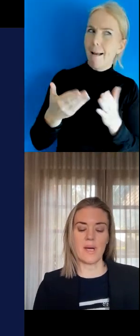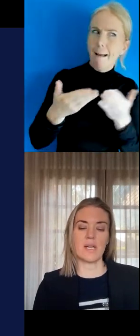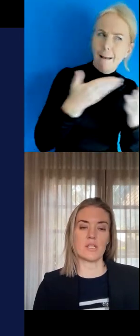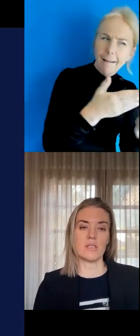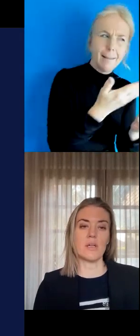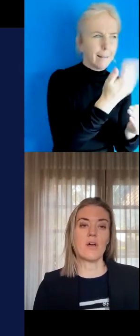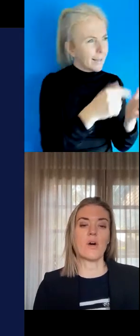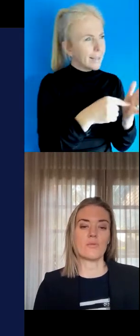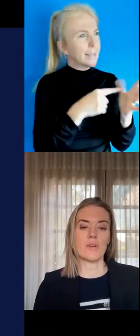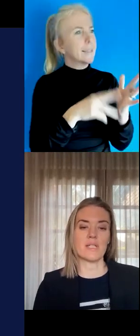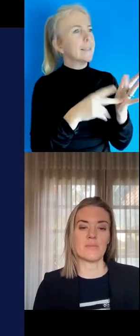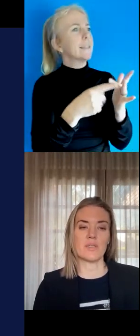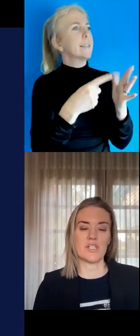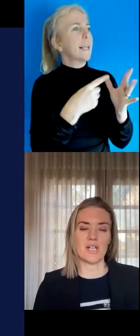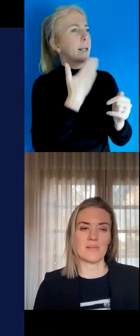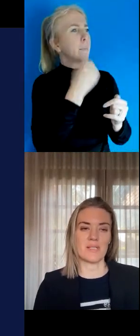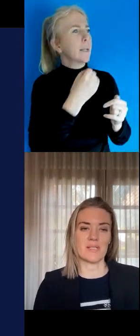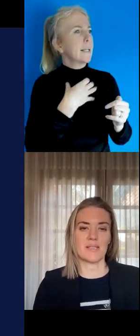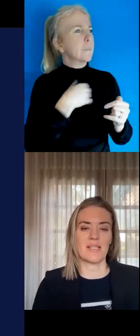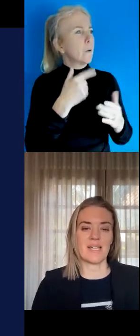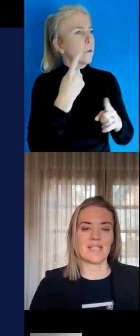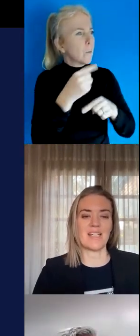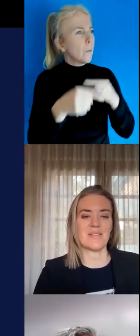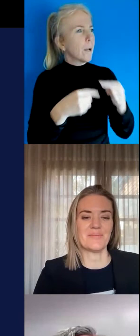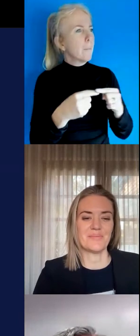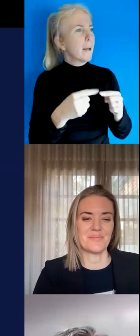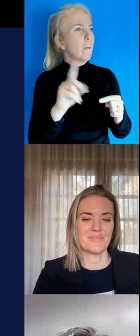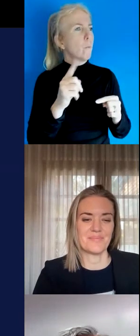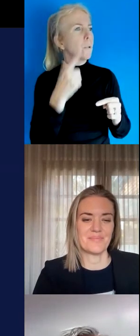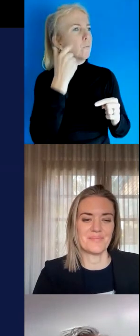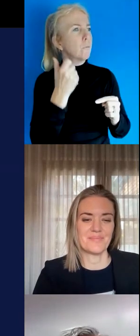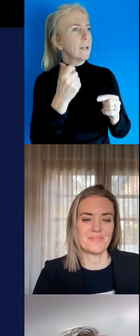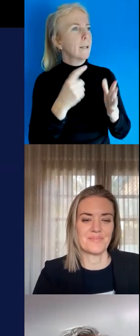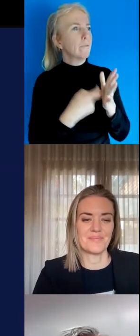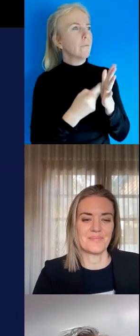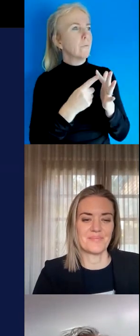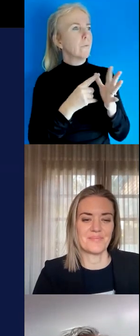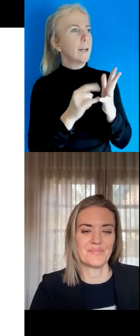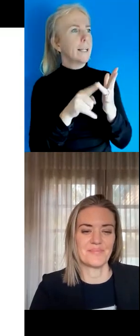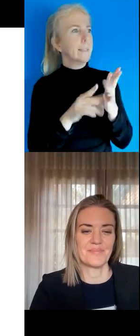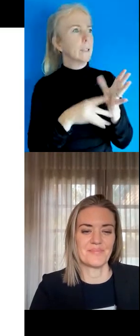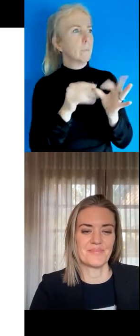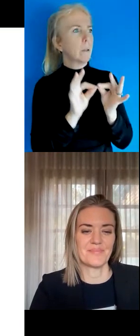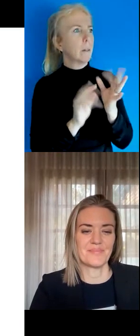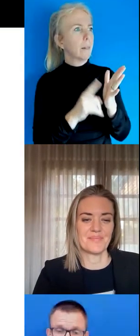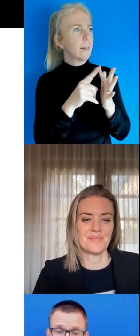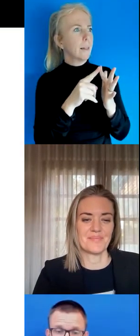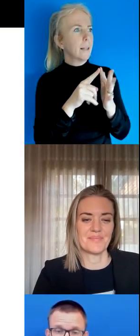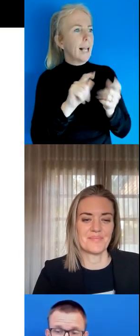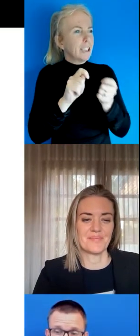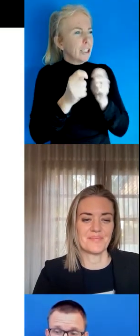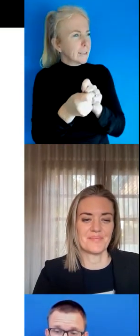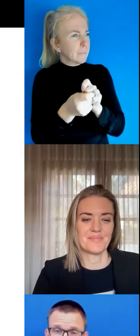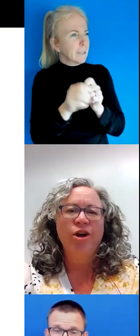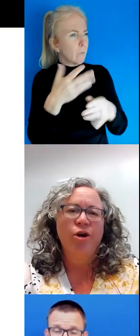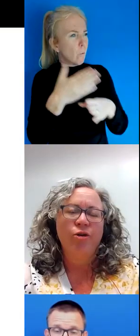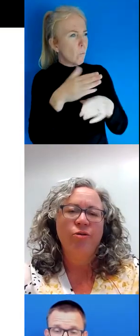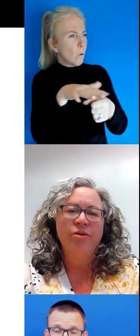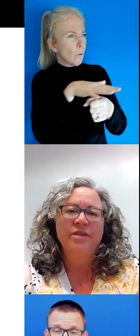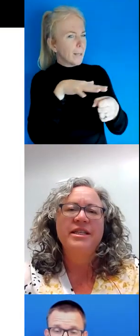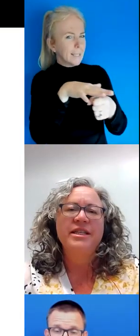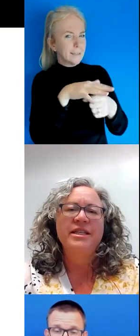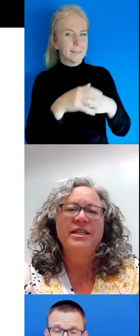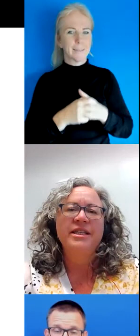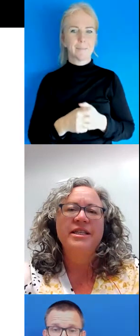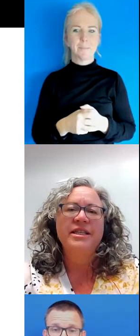more information on reasonable adjustments. Thanks, Tanya. Hi, it's Tanya speaking again. We